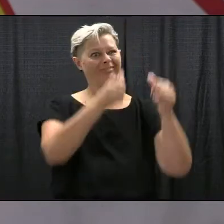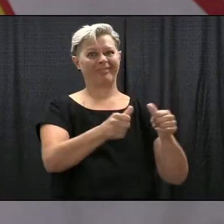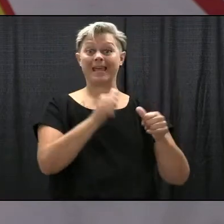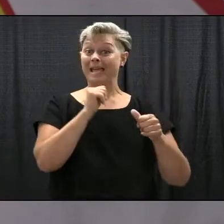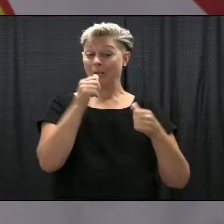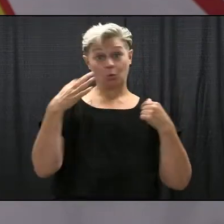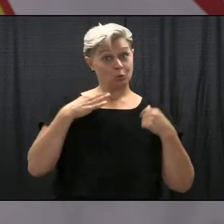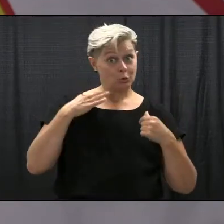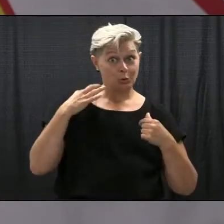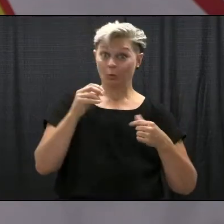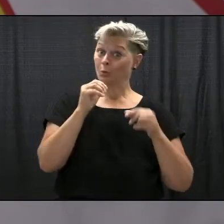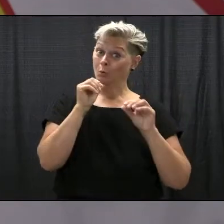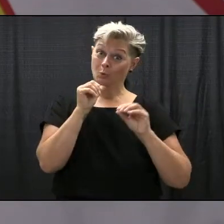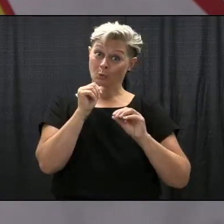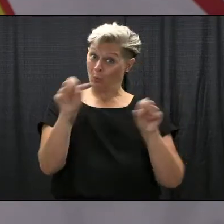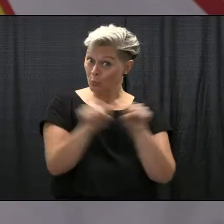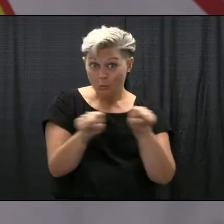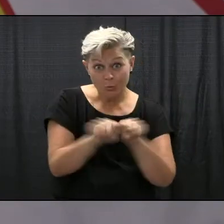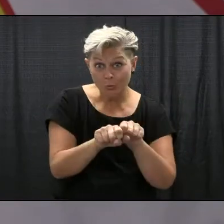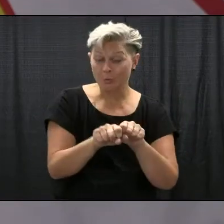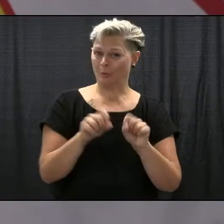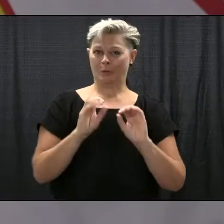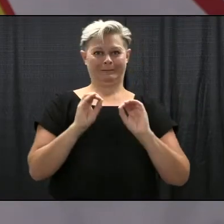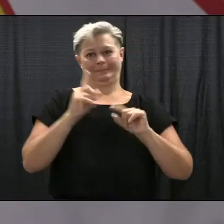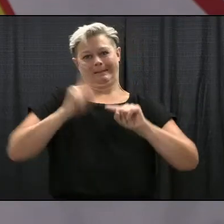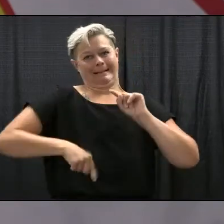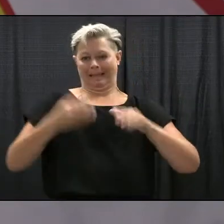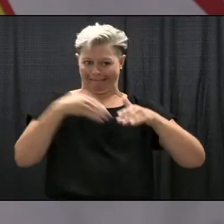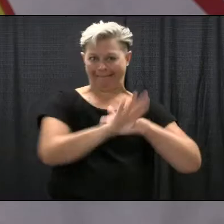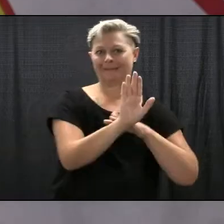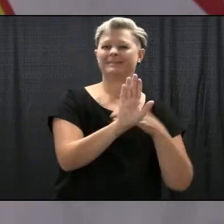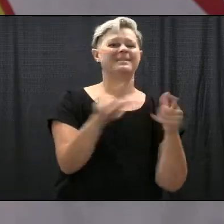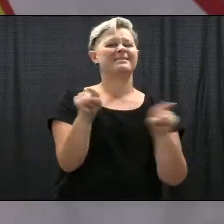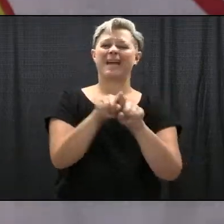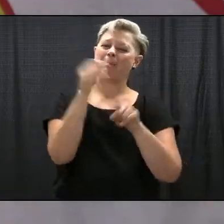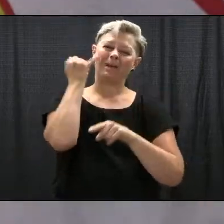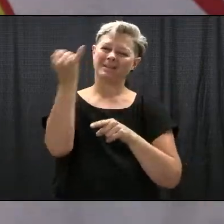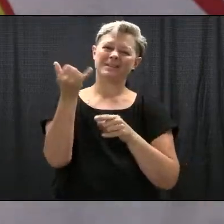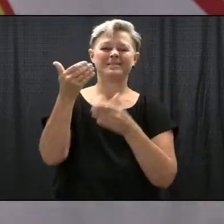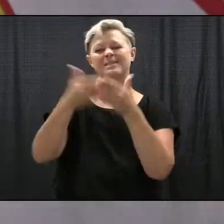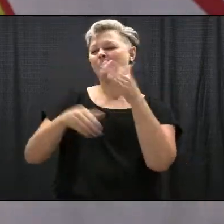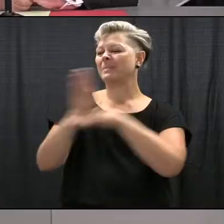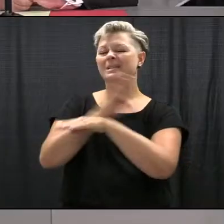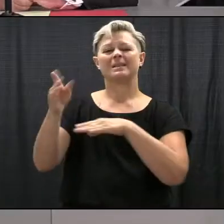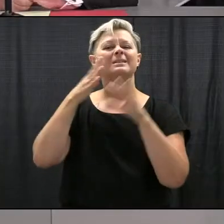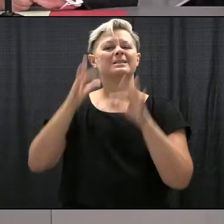service. I'm sure there will be some businesses who adapt that for masks.